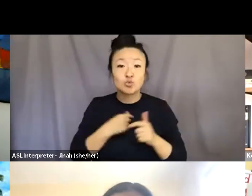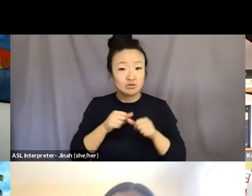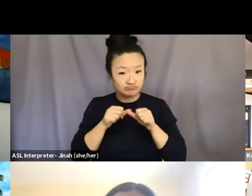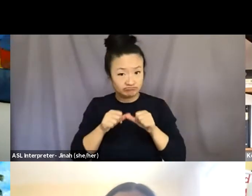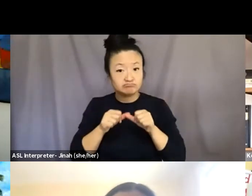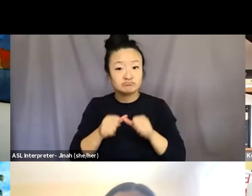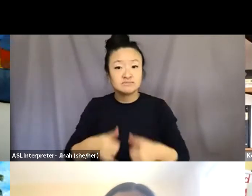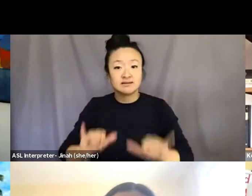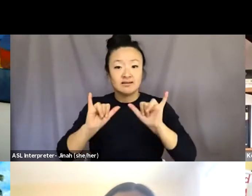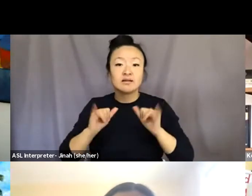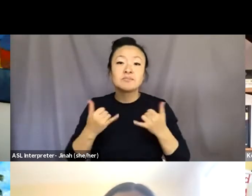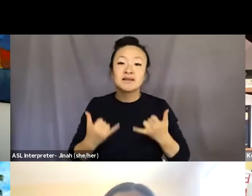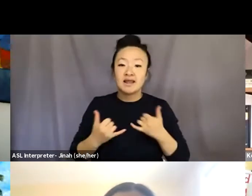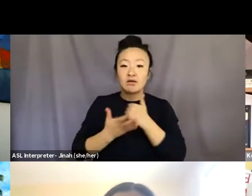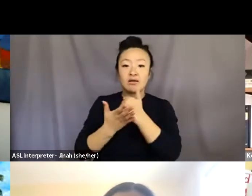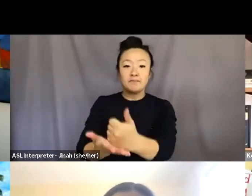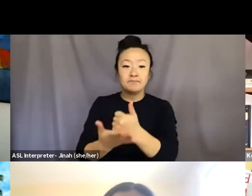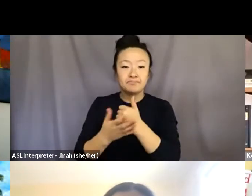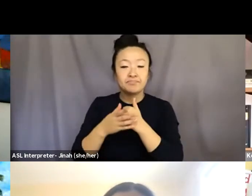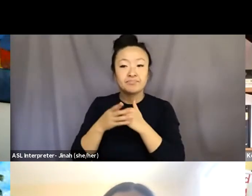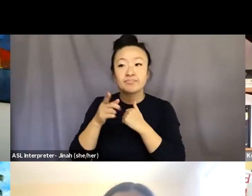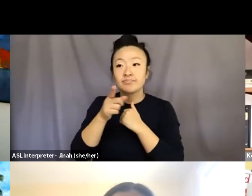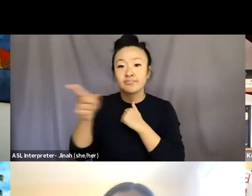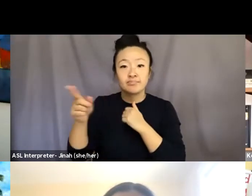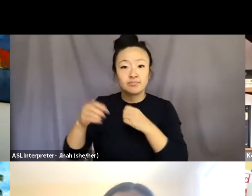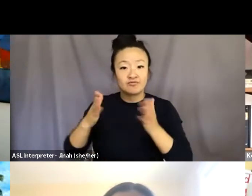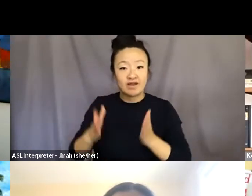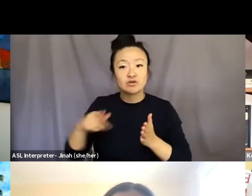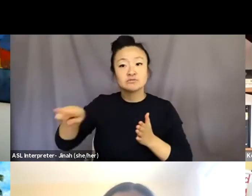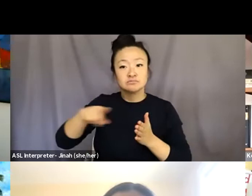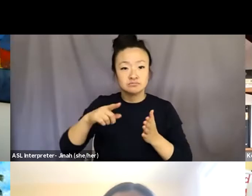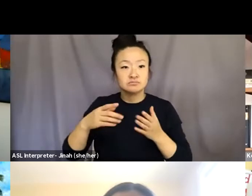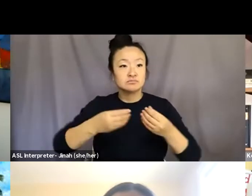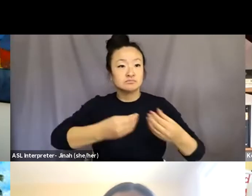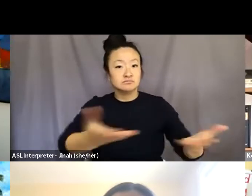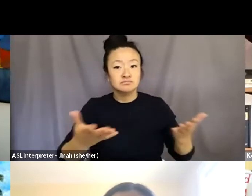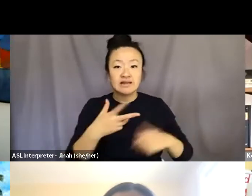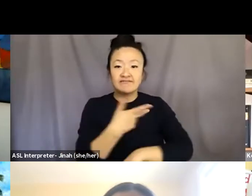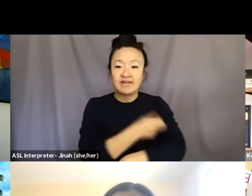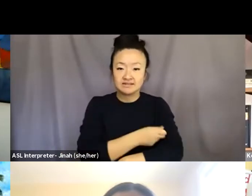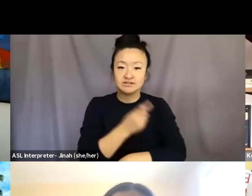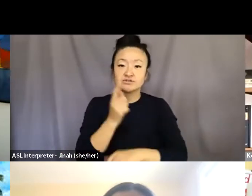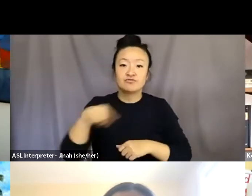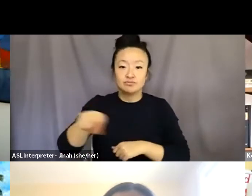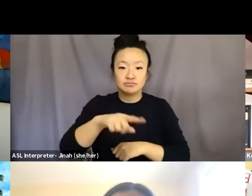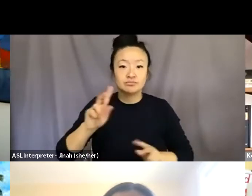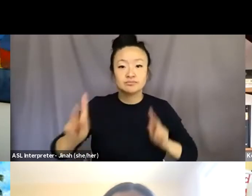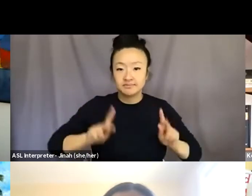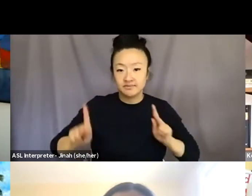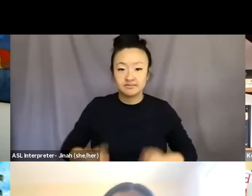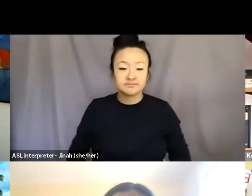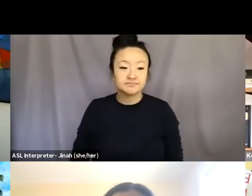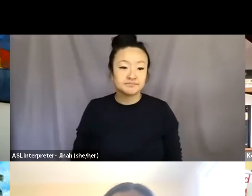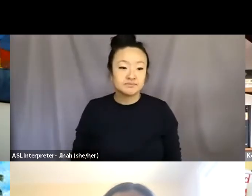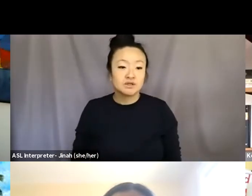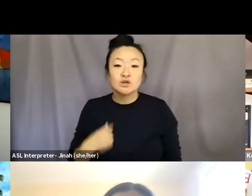but now we're helping the health providers get the vaccination out to our people. So we're